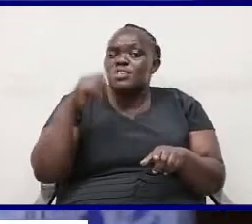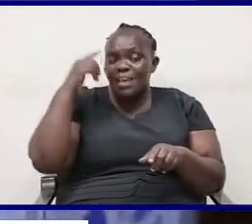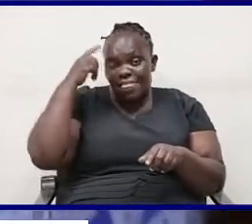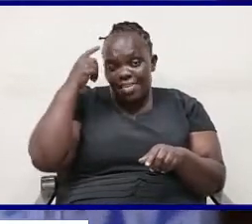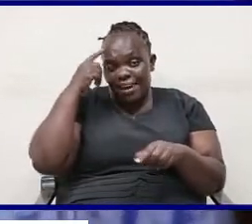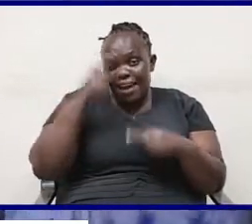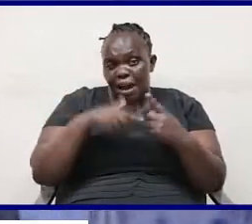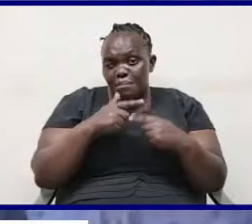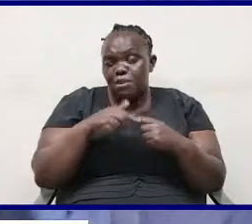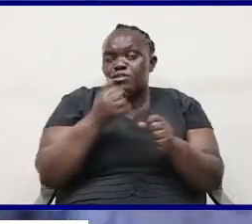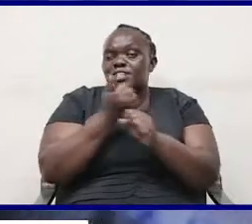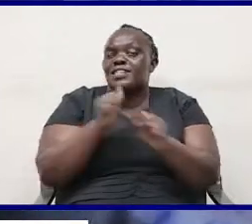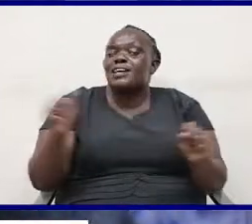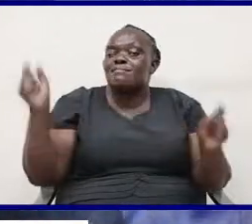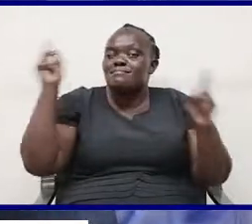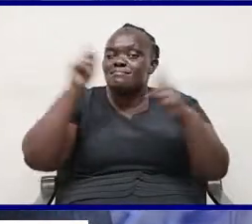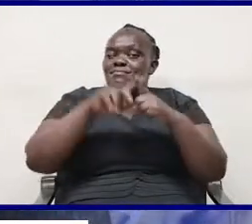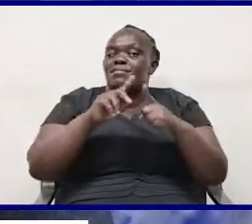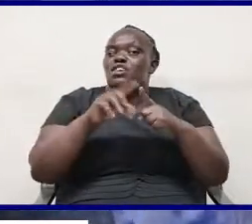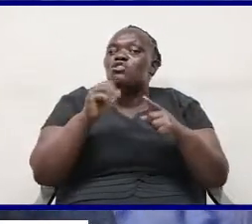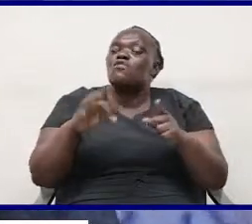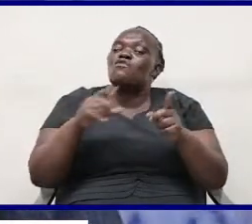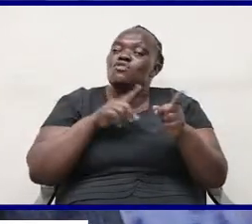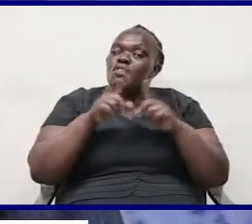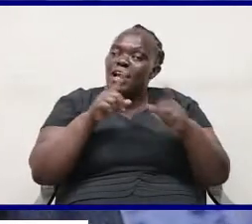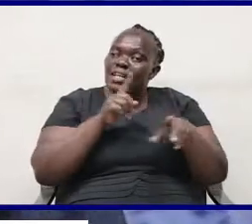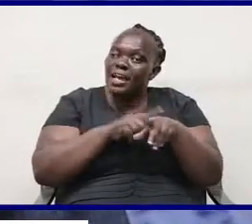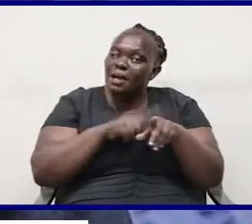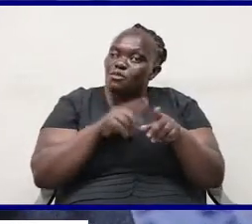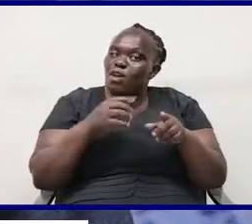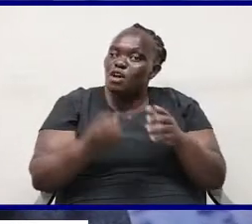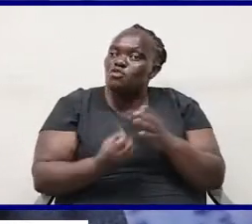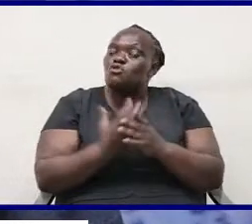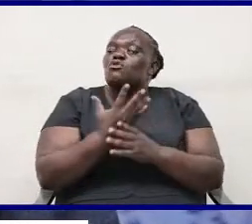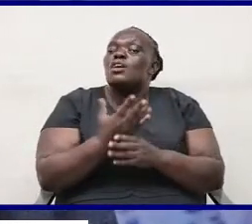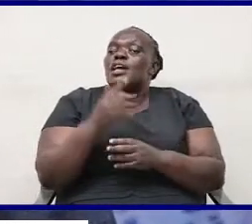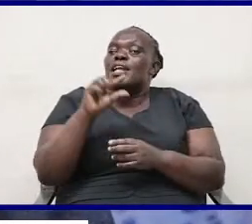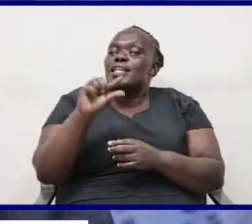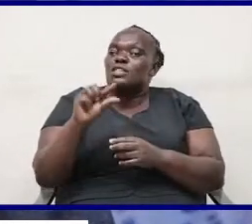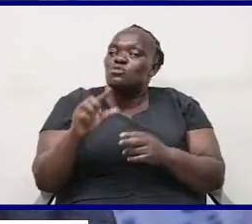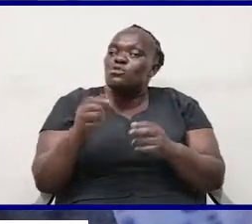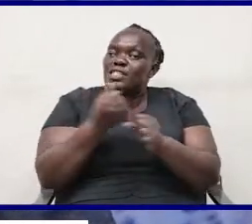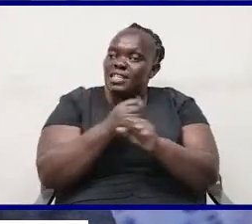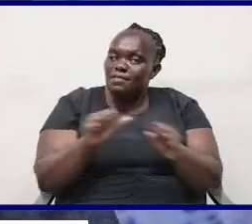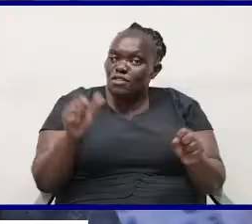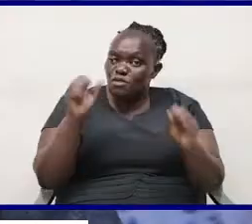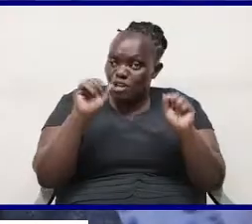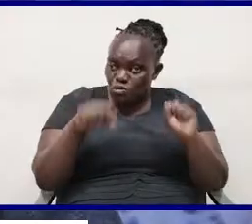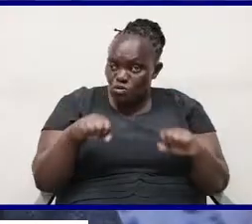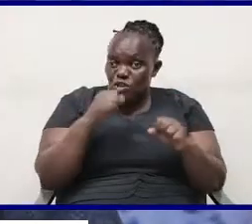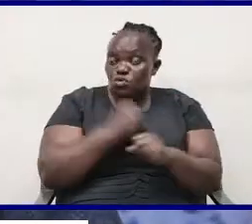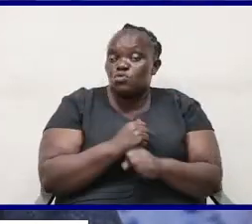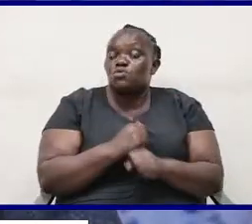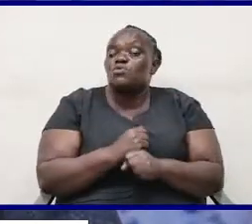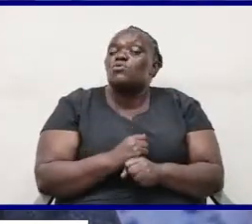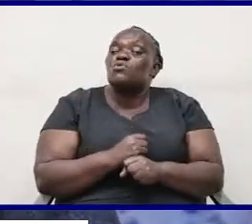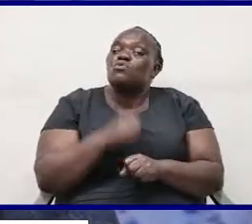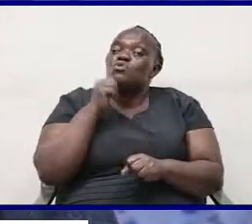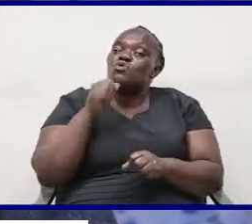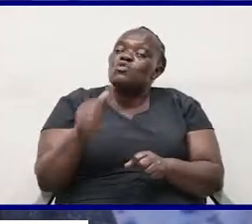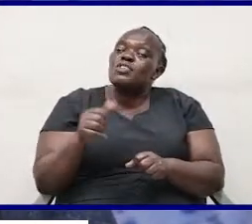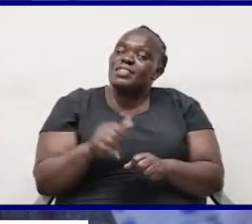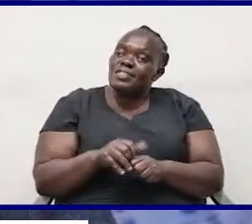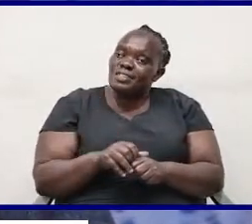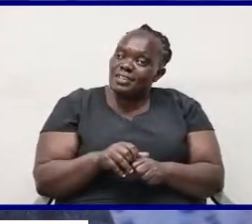about saving for purposes of travel, when we were growing up, the little savings we could do were not